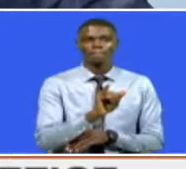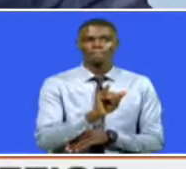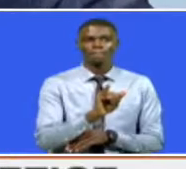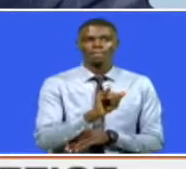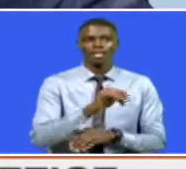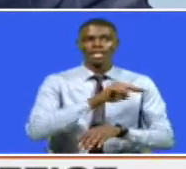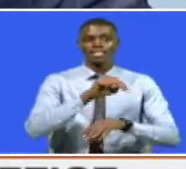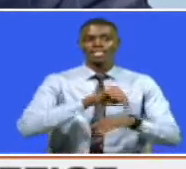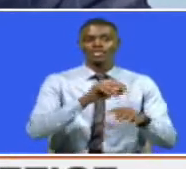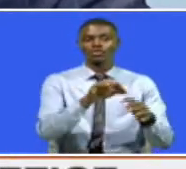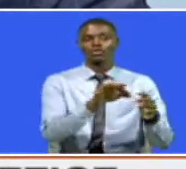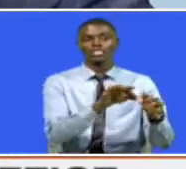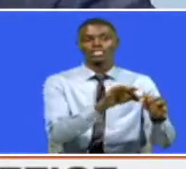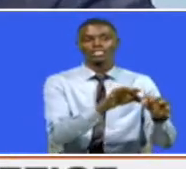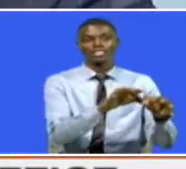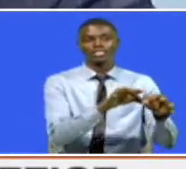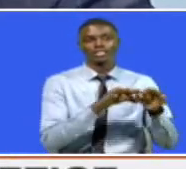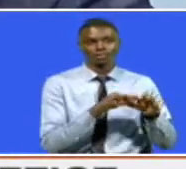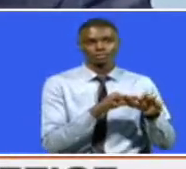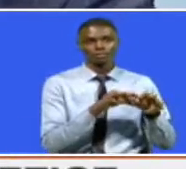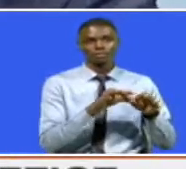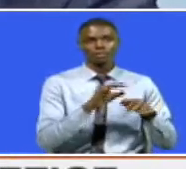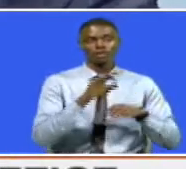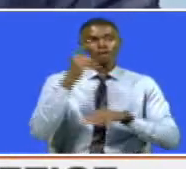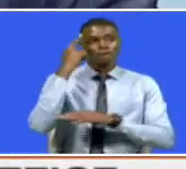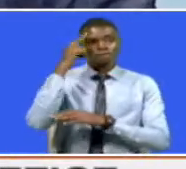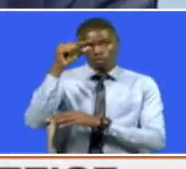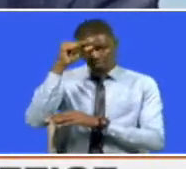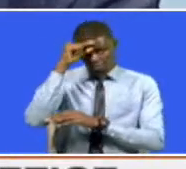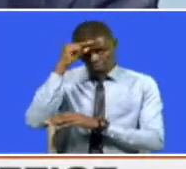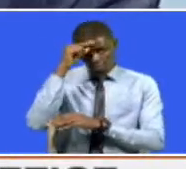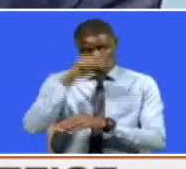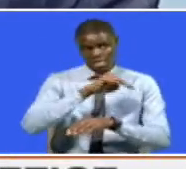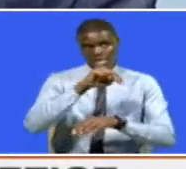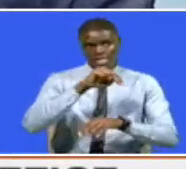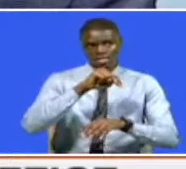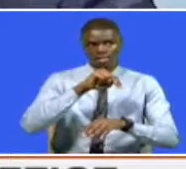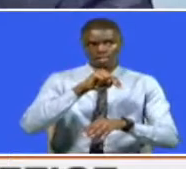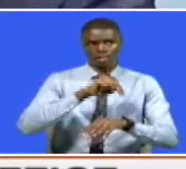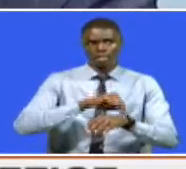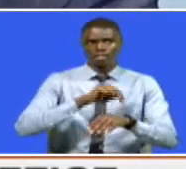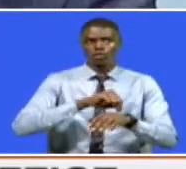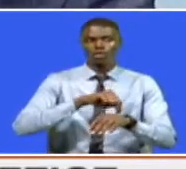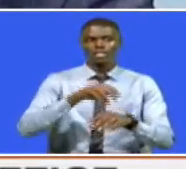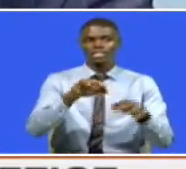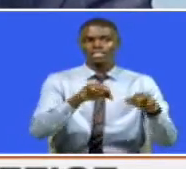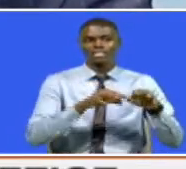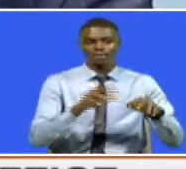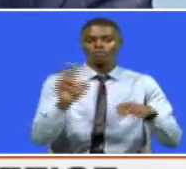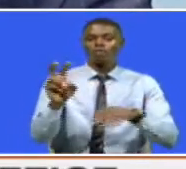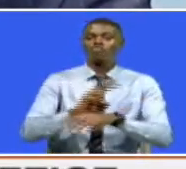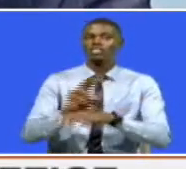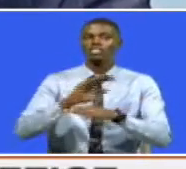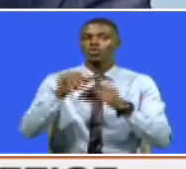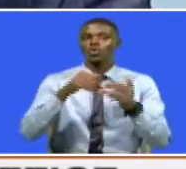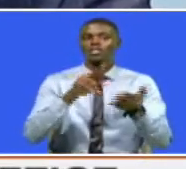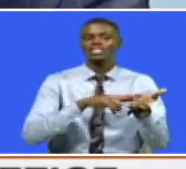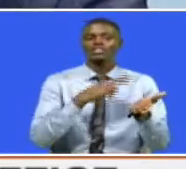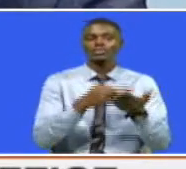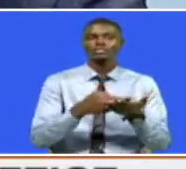by the National Treasury, yeah, on behalf of the government. National Treasury oversees all resources or all